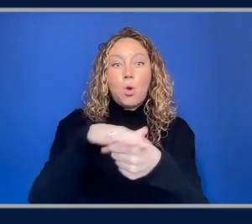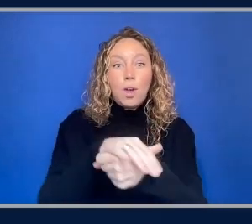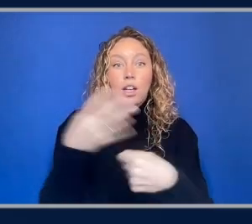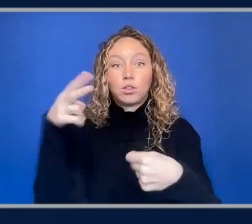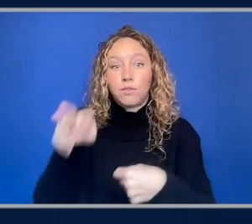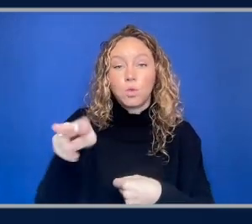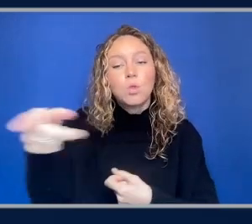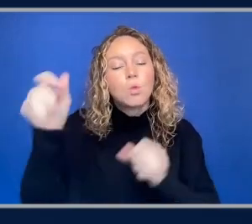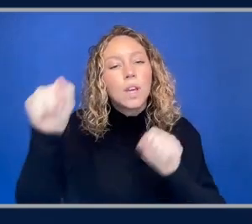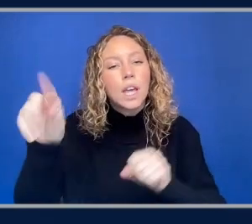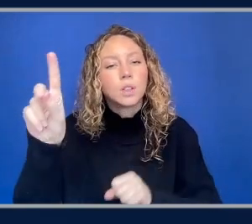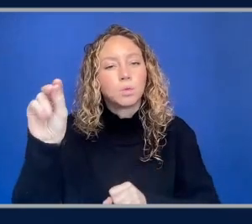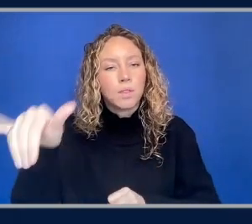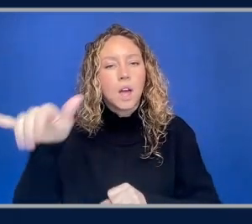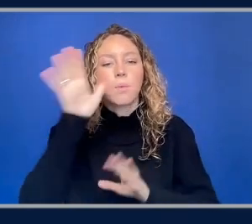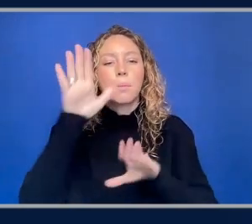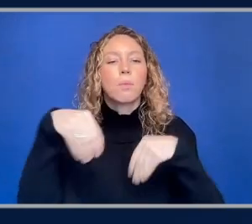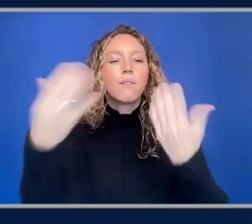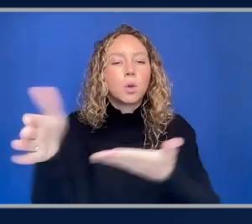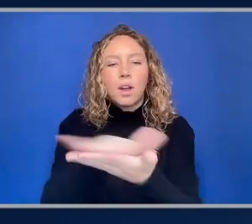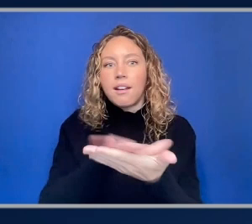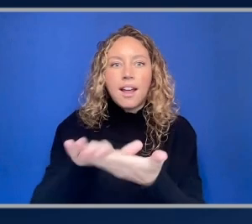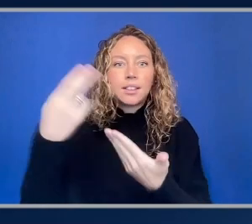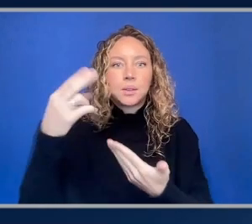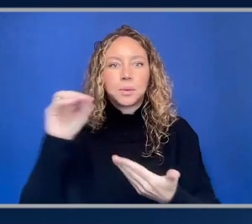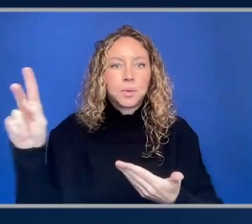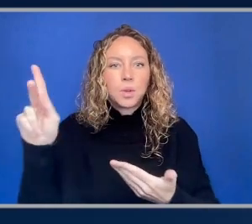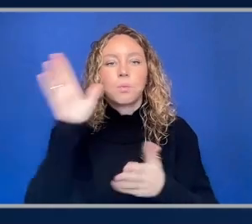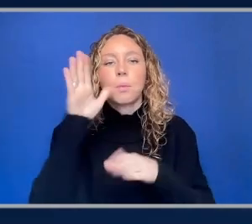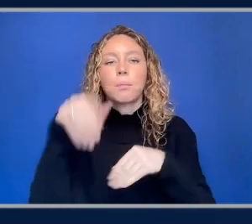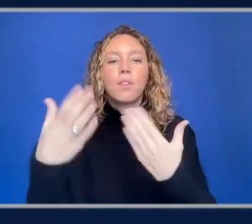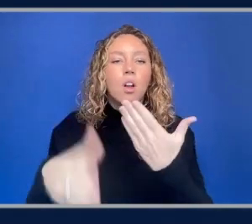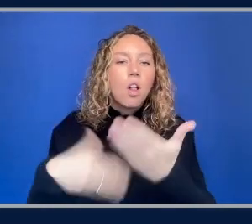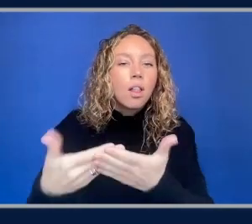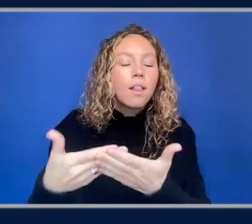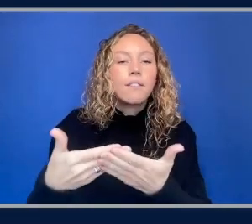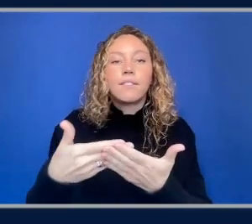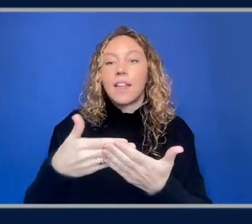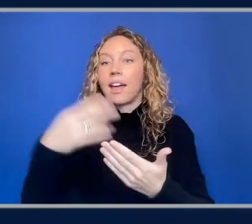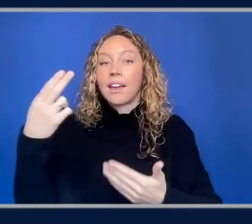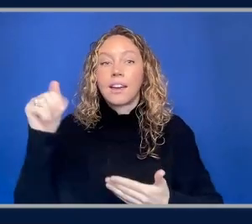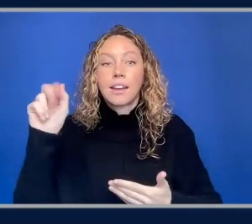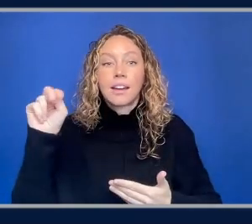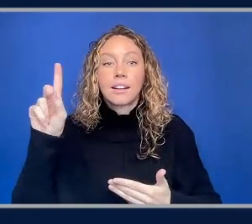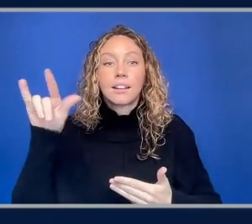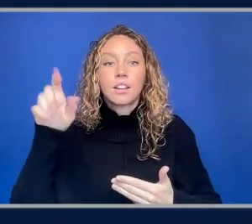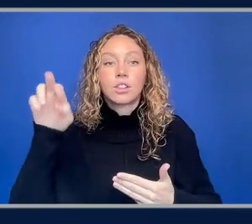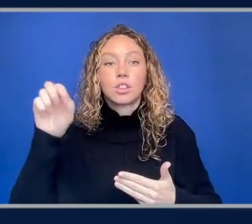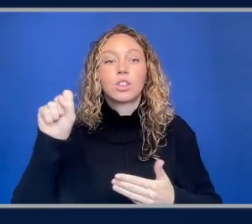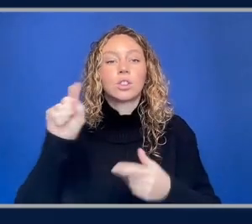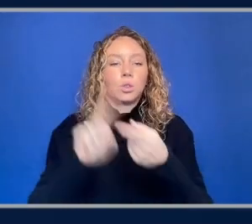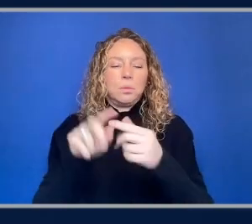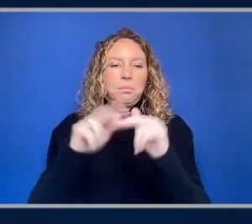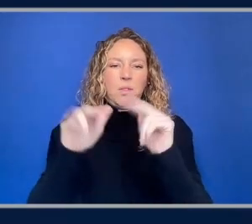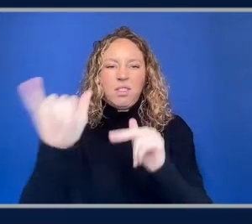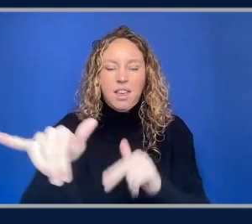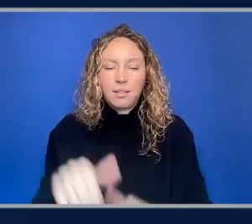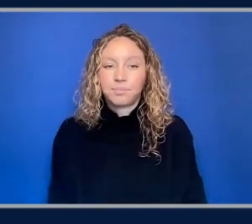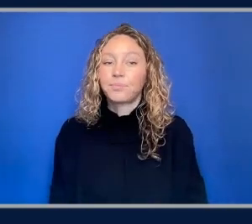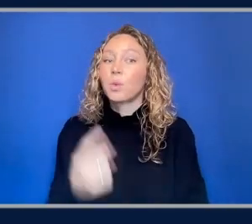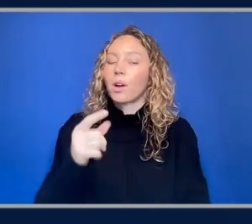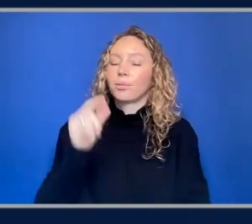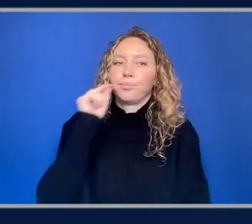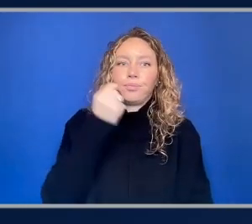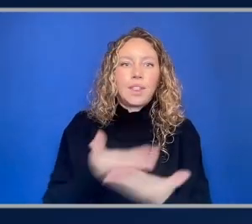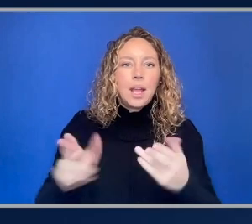and we kind of give you a nice react hook that gives you all the state and handlers that you need to be able to build that view yeah that's one of the great things about react right you have these higher